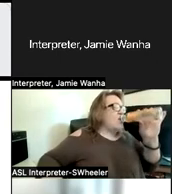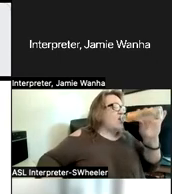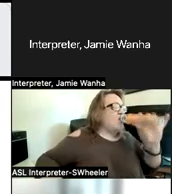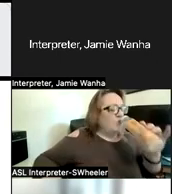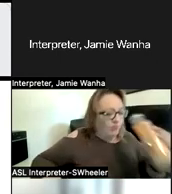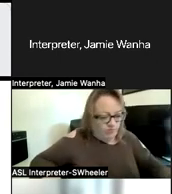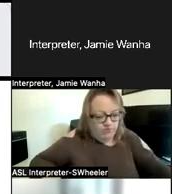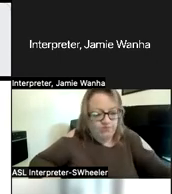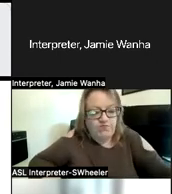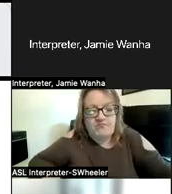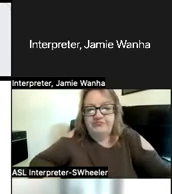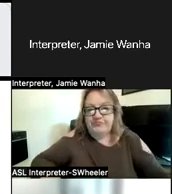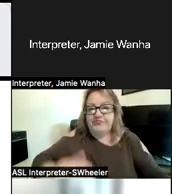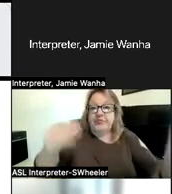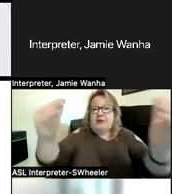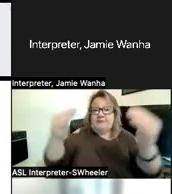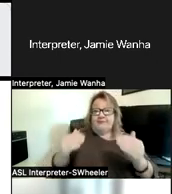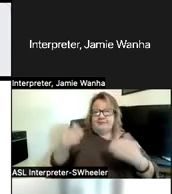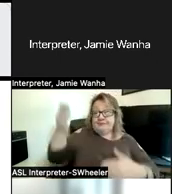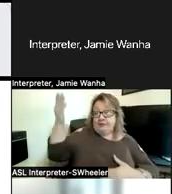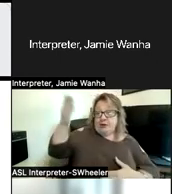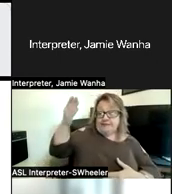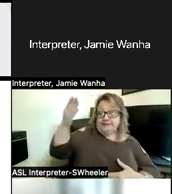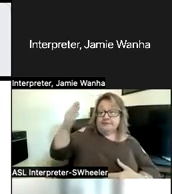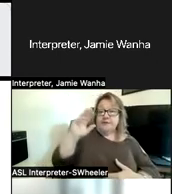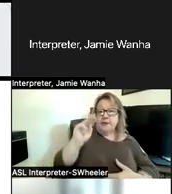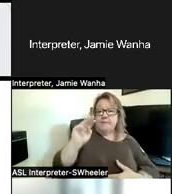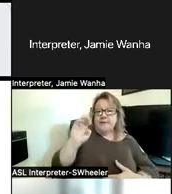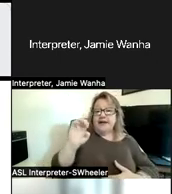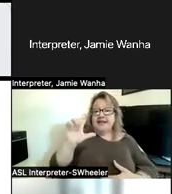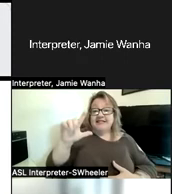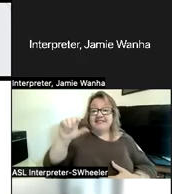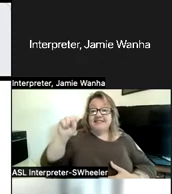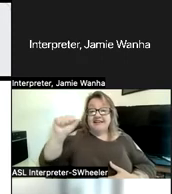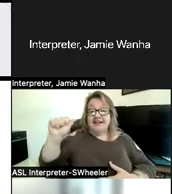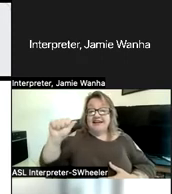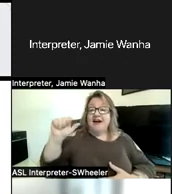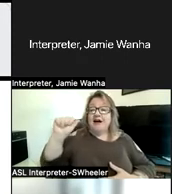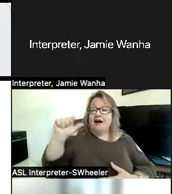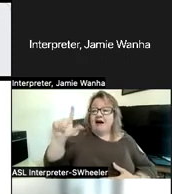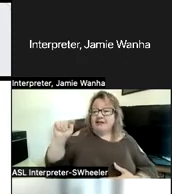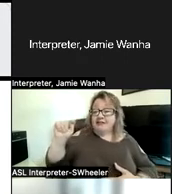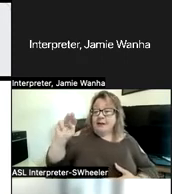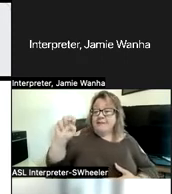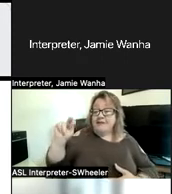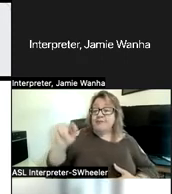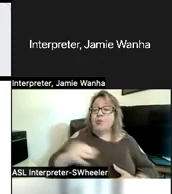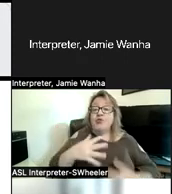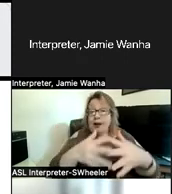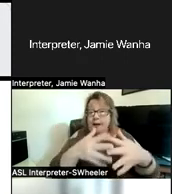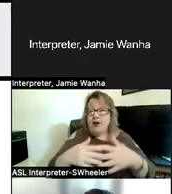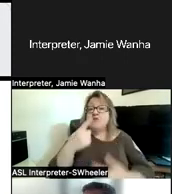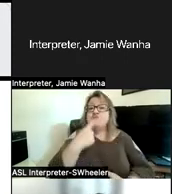now proceed to our next presenter, who is Melissa Altman with the American Red Cross. Brief